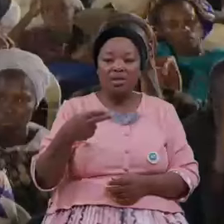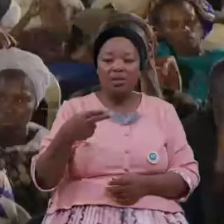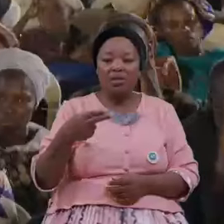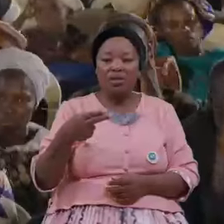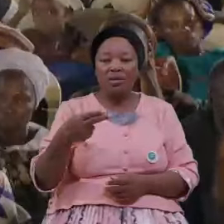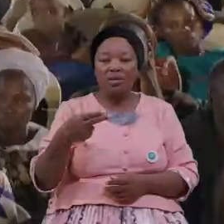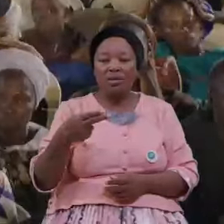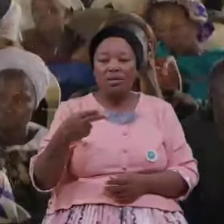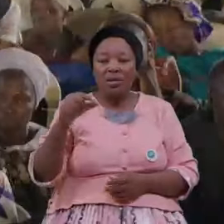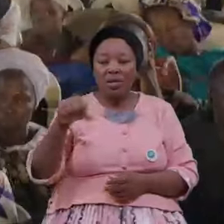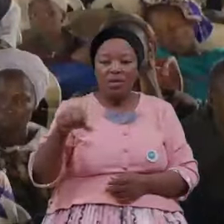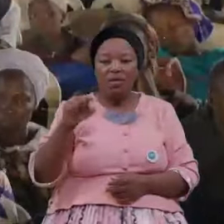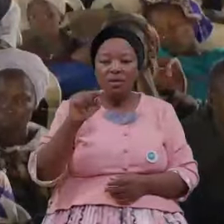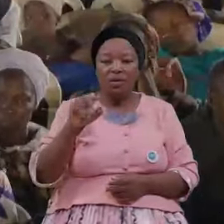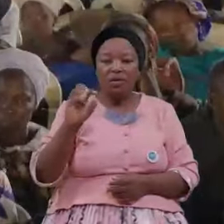gck.hq.org.